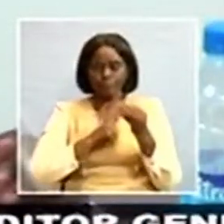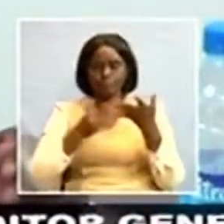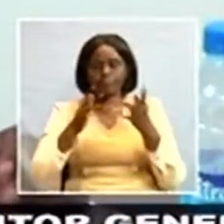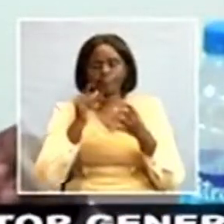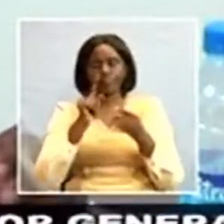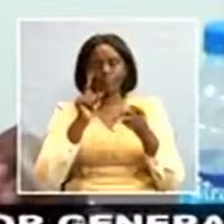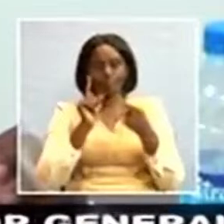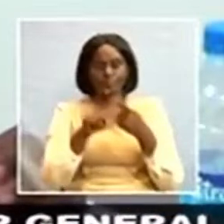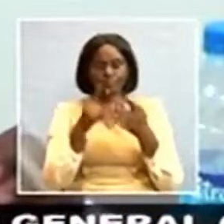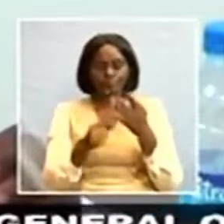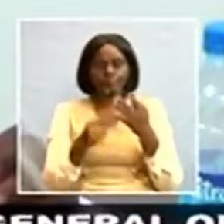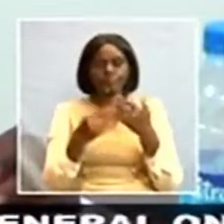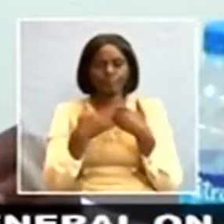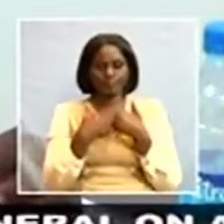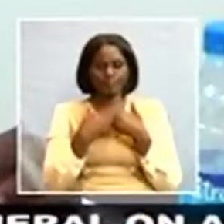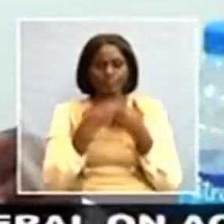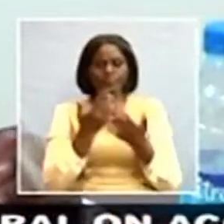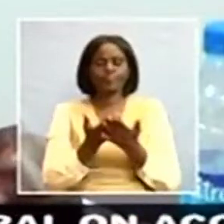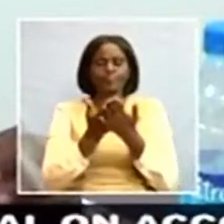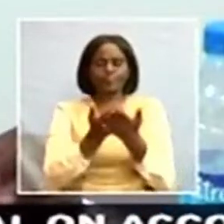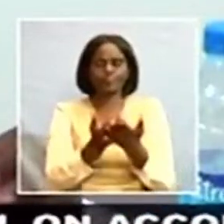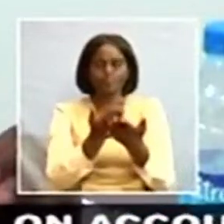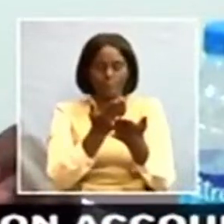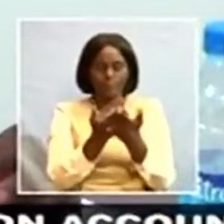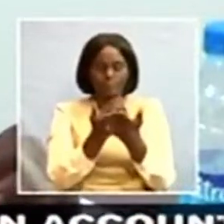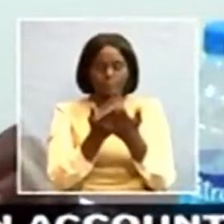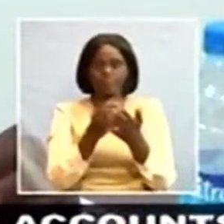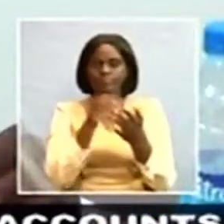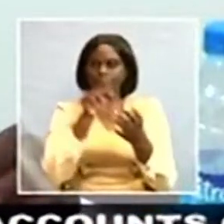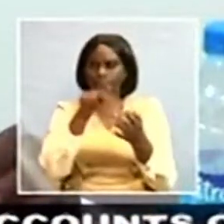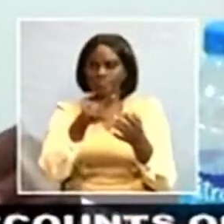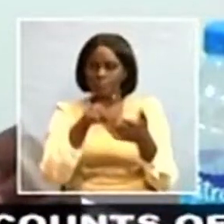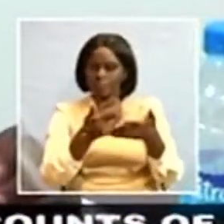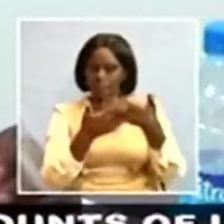you to submit payment vouchers,